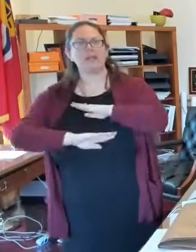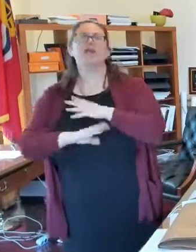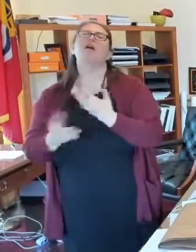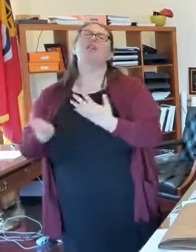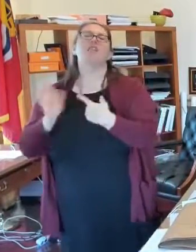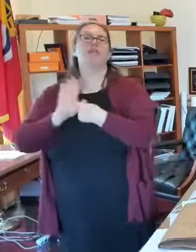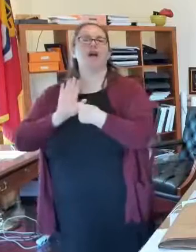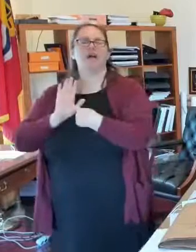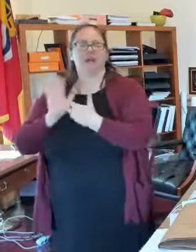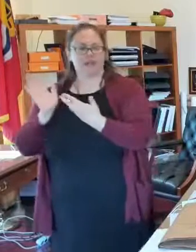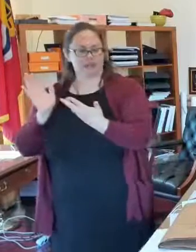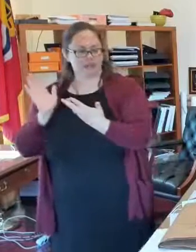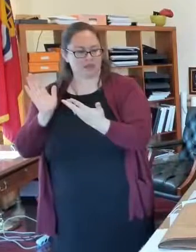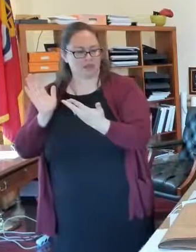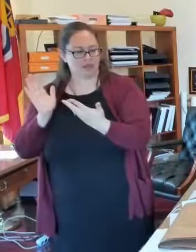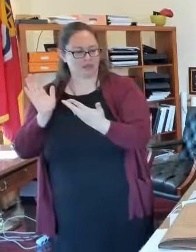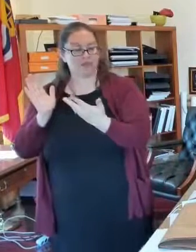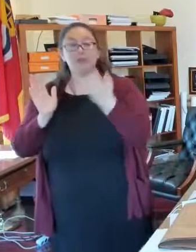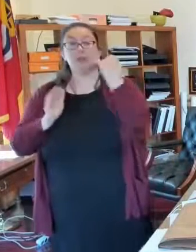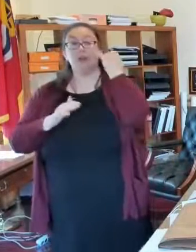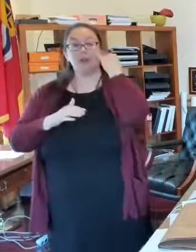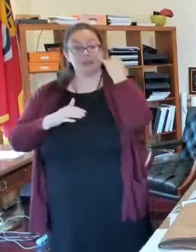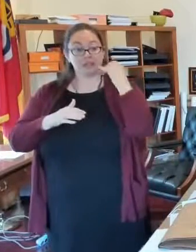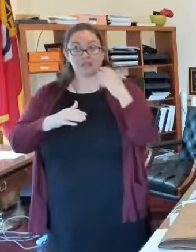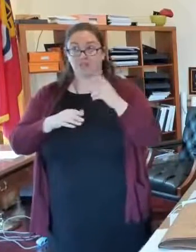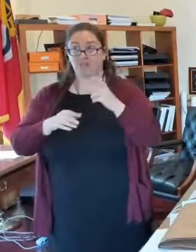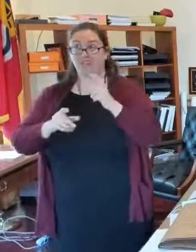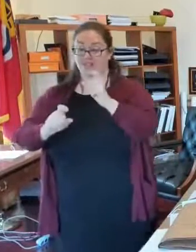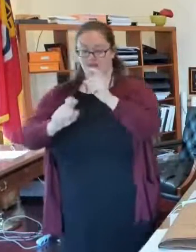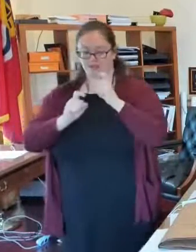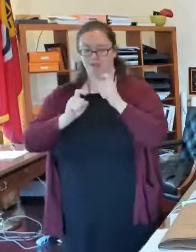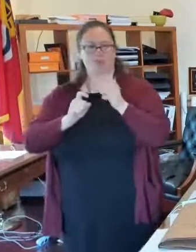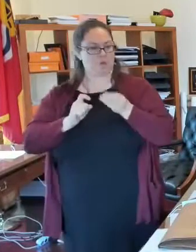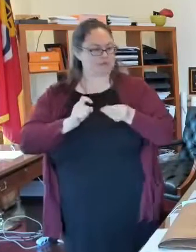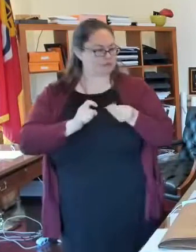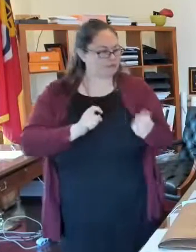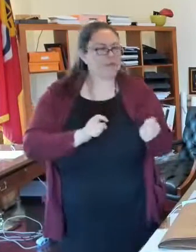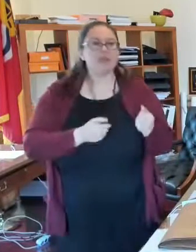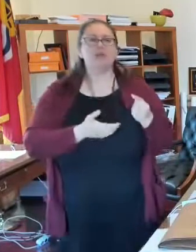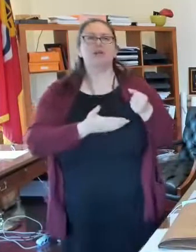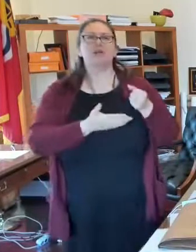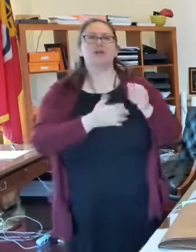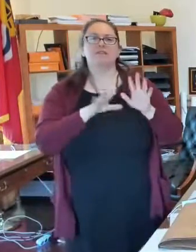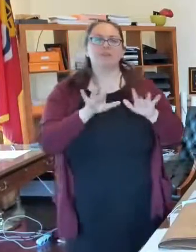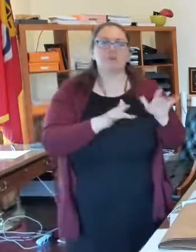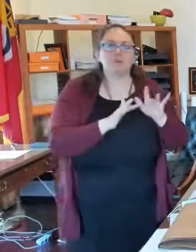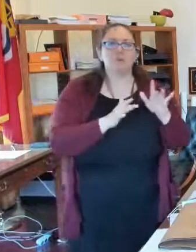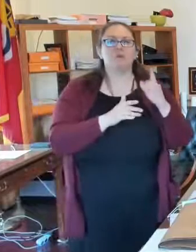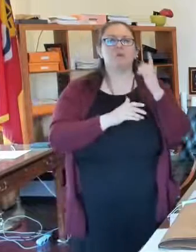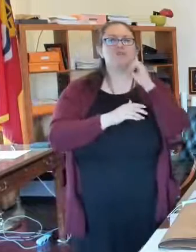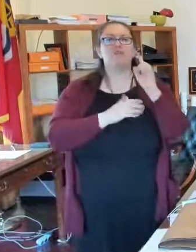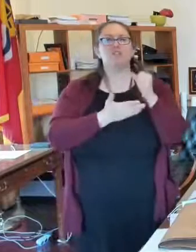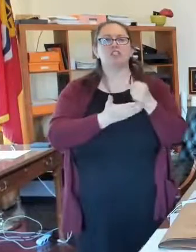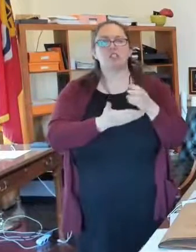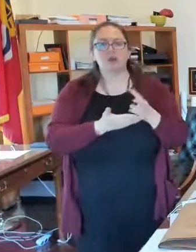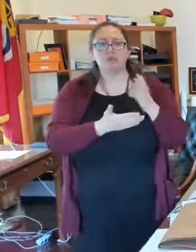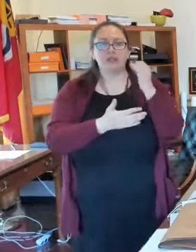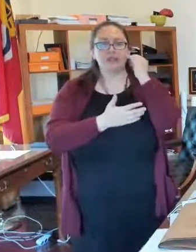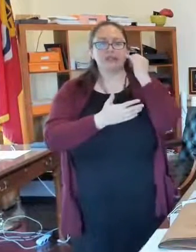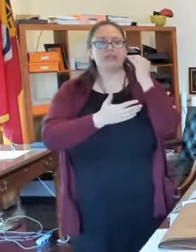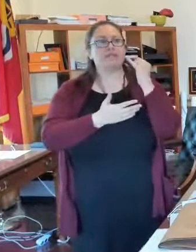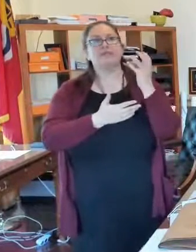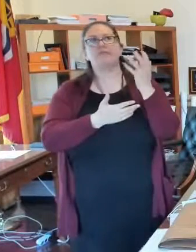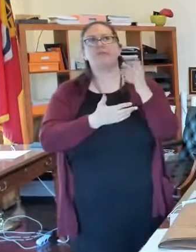with if the money is spent on software, cloud computing, if the money is related to